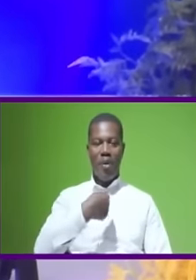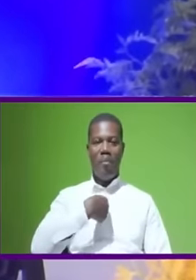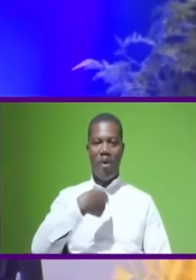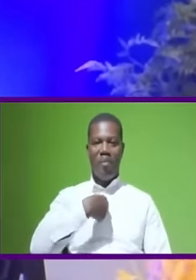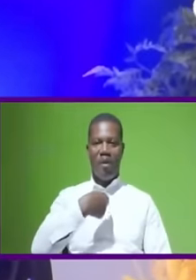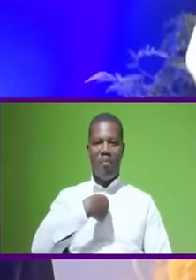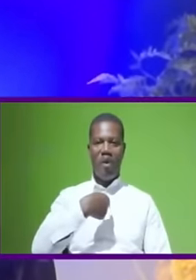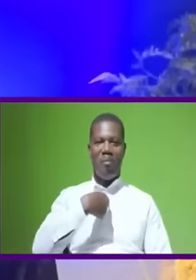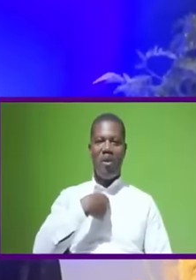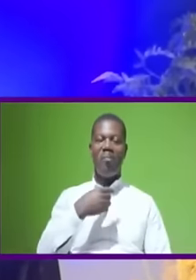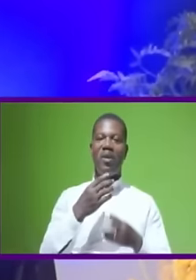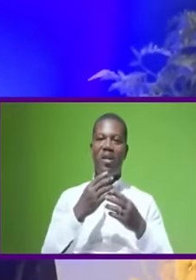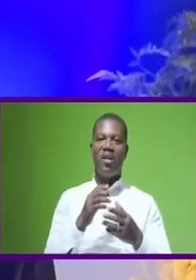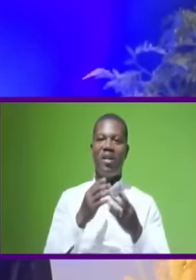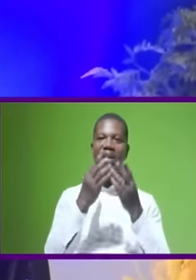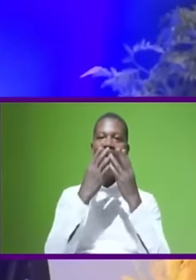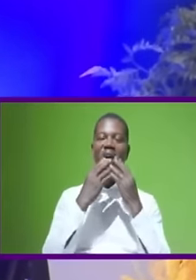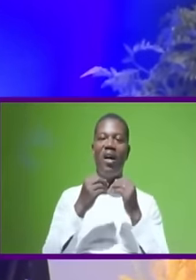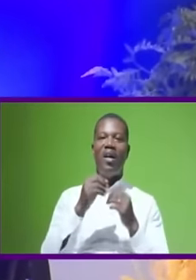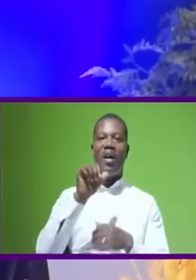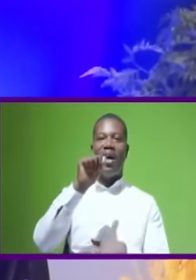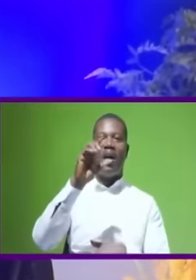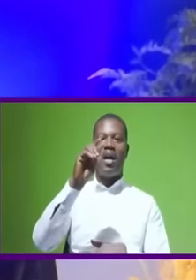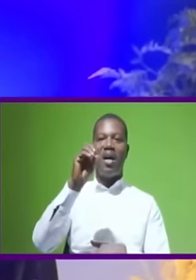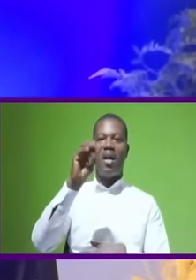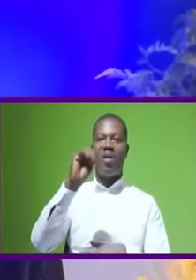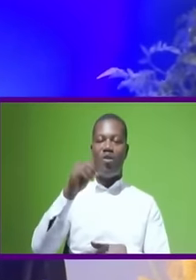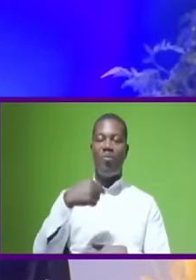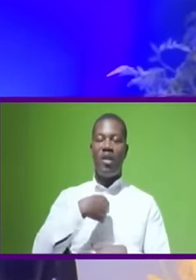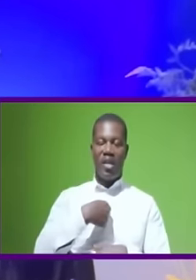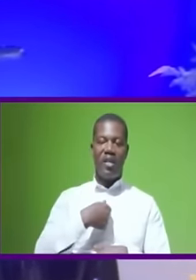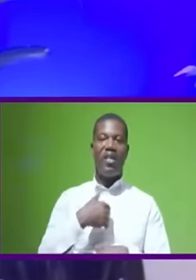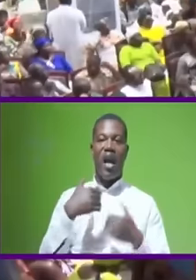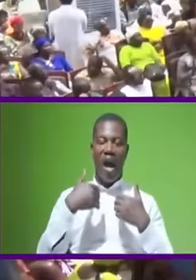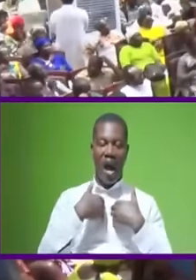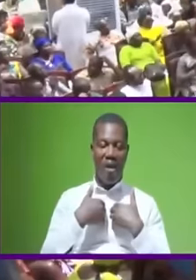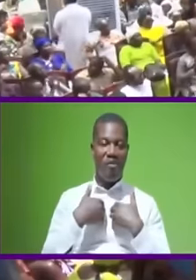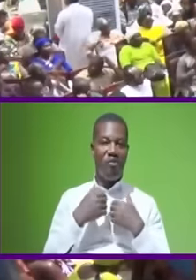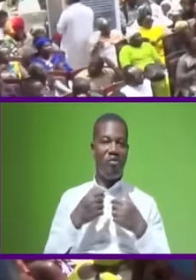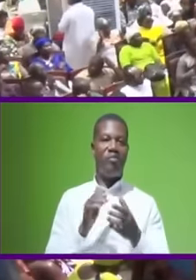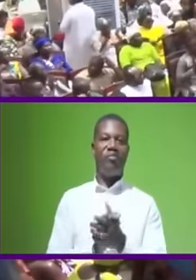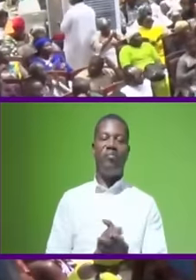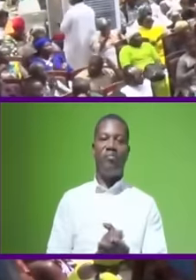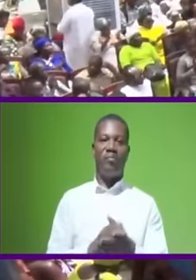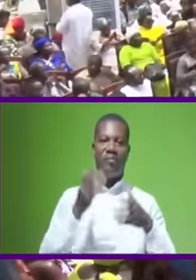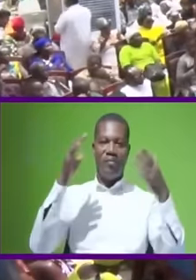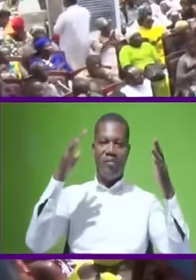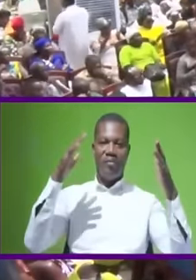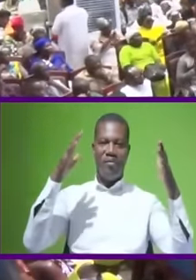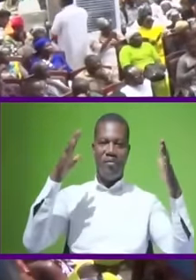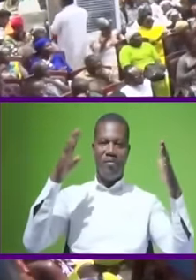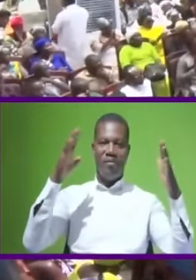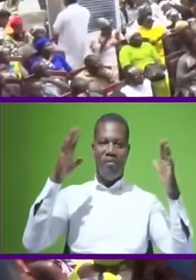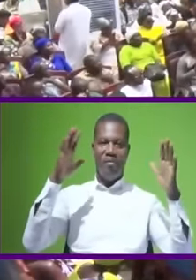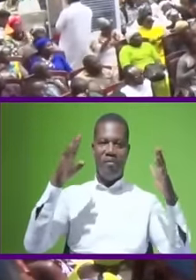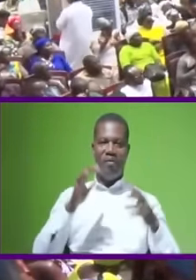their use. So this is how mine, I adore mine is.